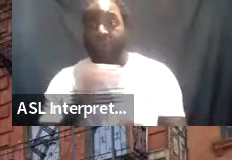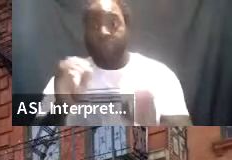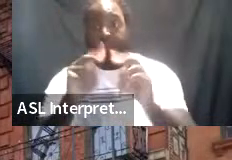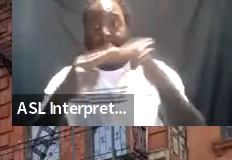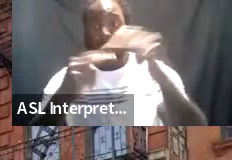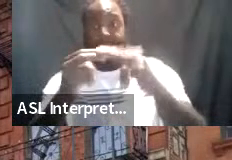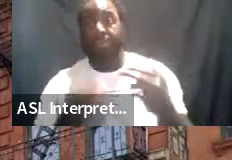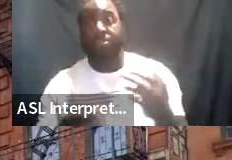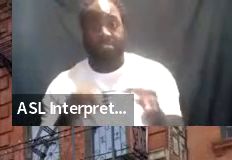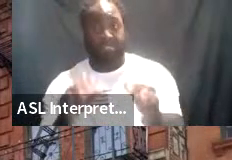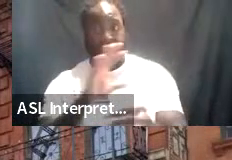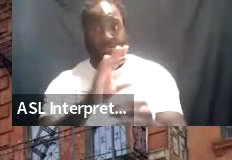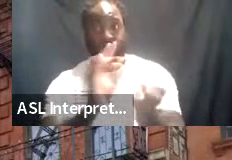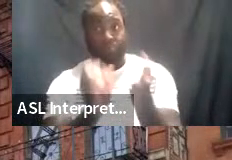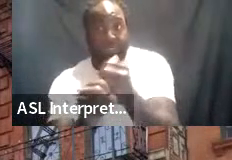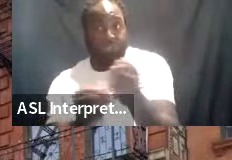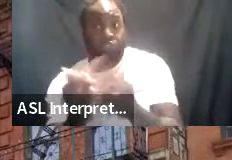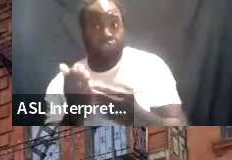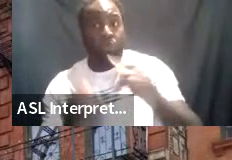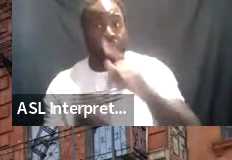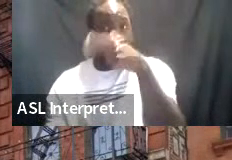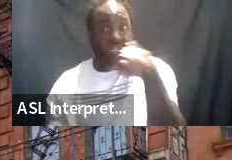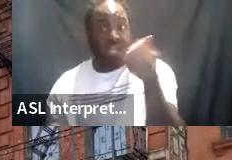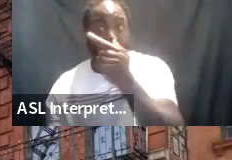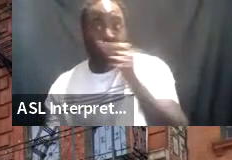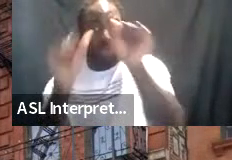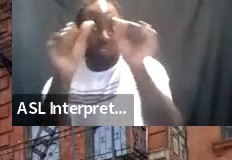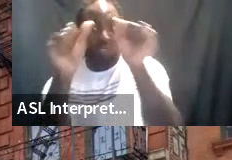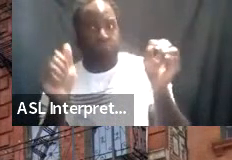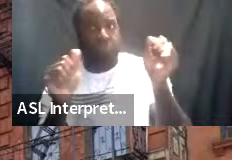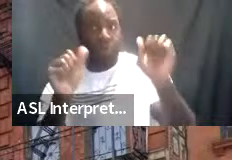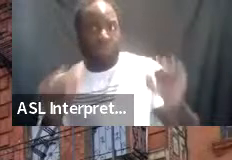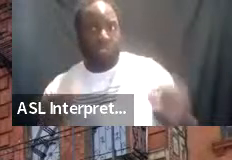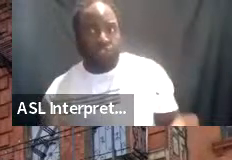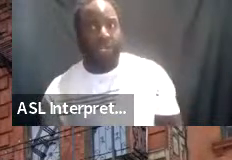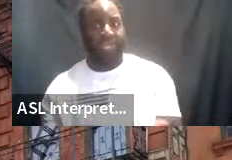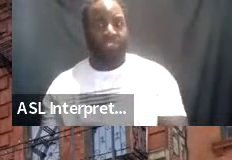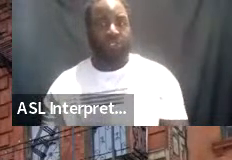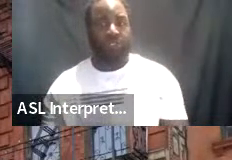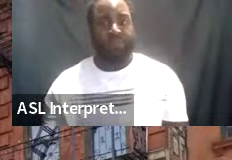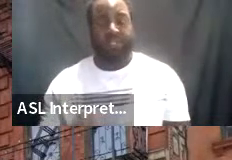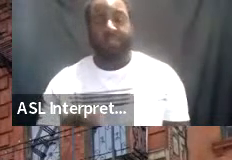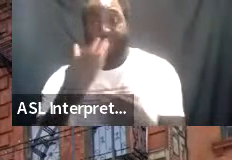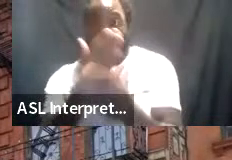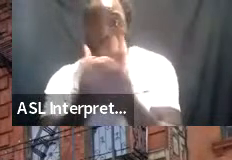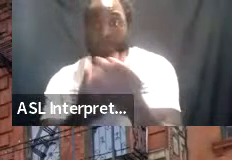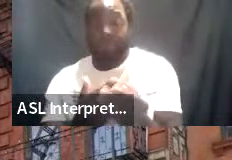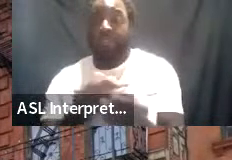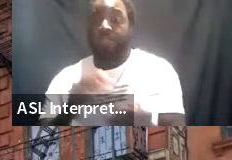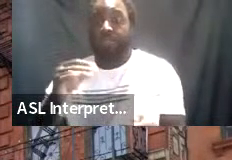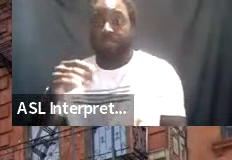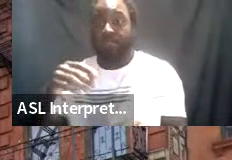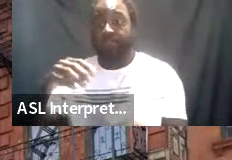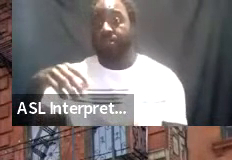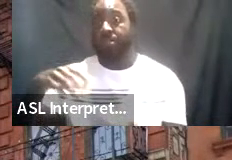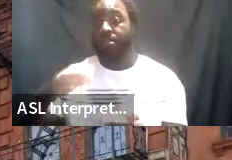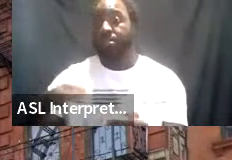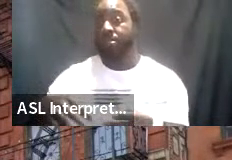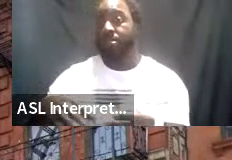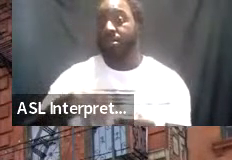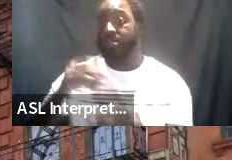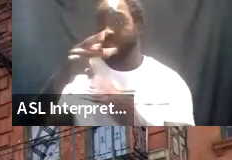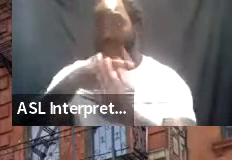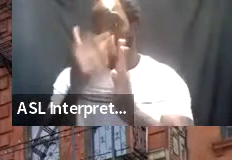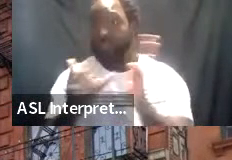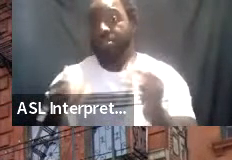are still designed to be attractive and activate our sidewalks. And so as part of this initiative, we are proposing clear and